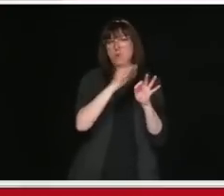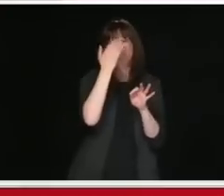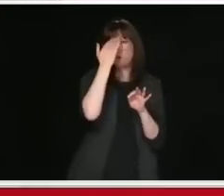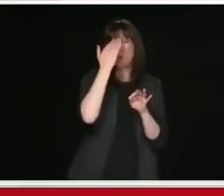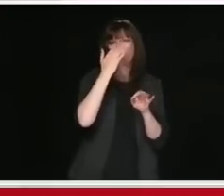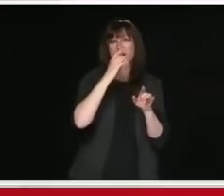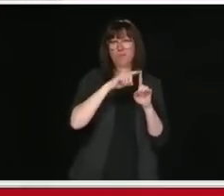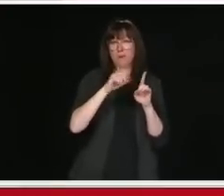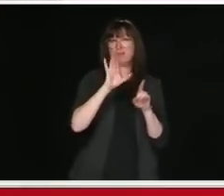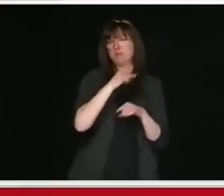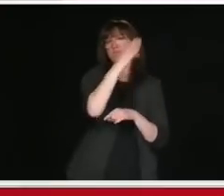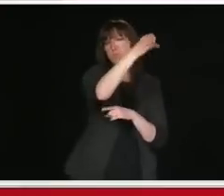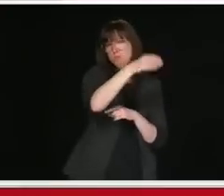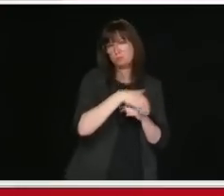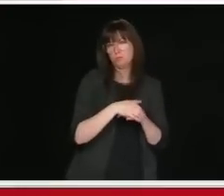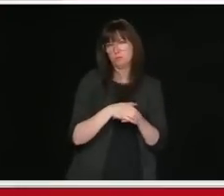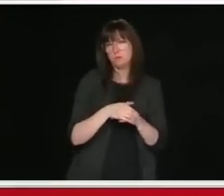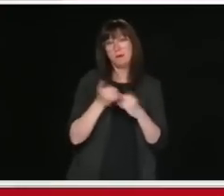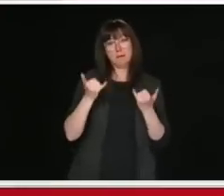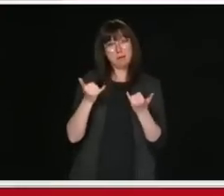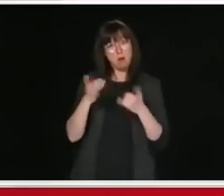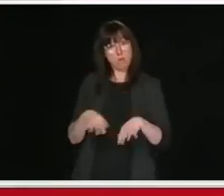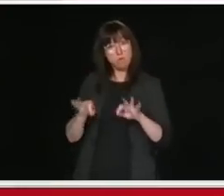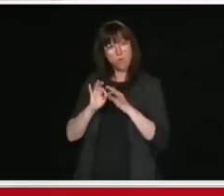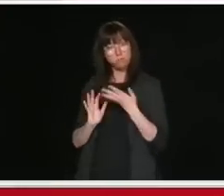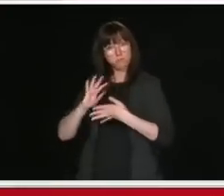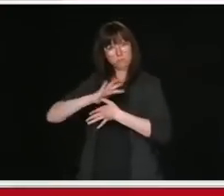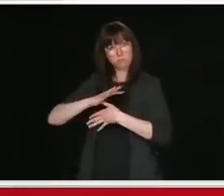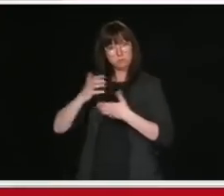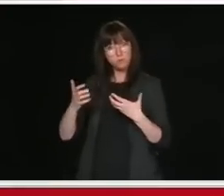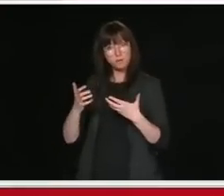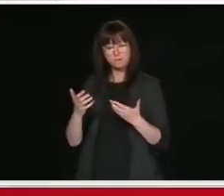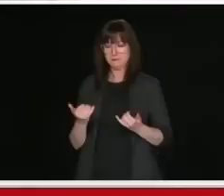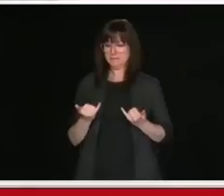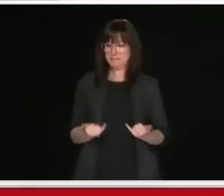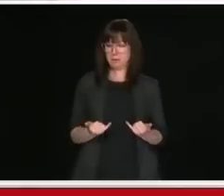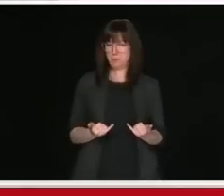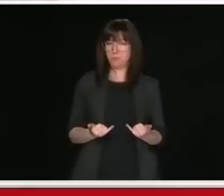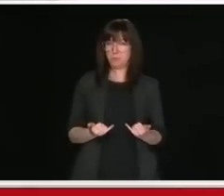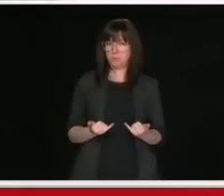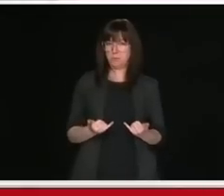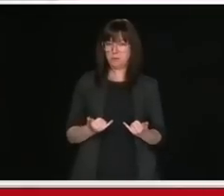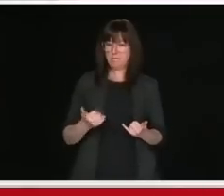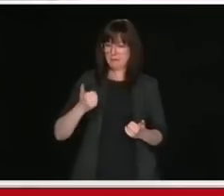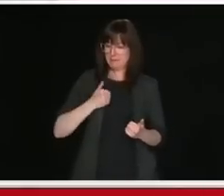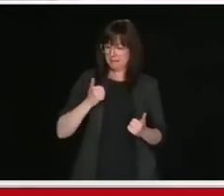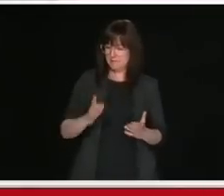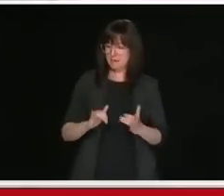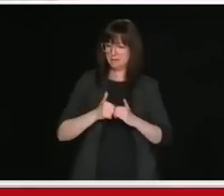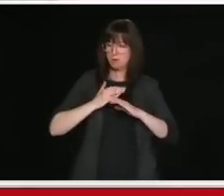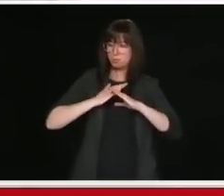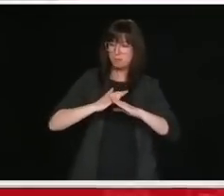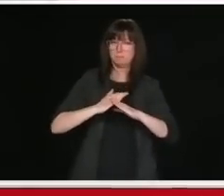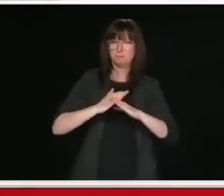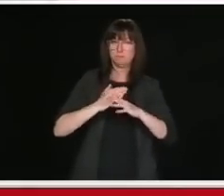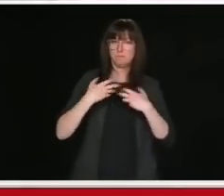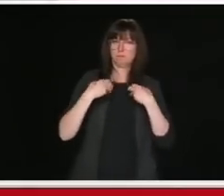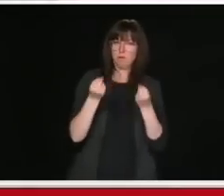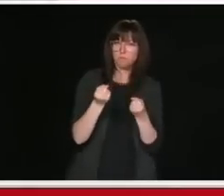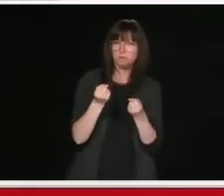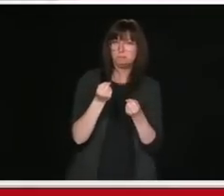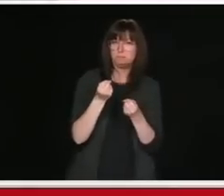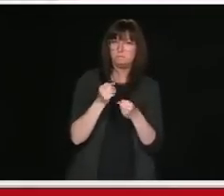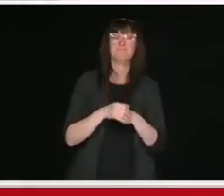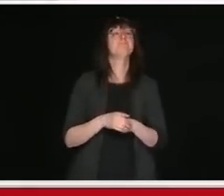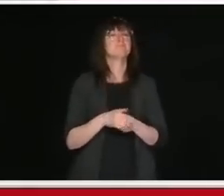our accent is, our emphasis is on how to protect Canadians as much as possible. Senator Molly Thomas, CTV National News. The Canadian